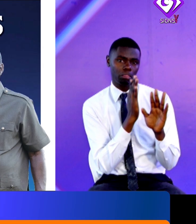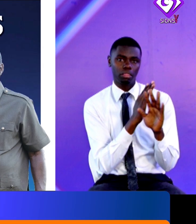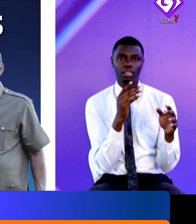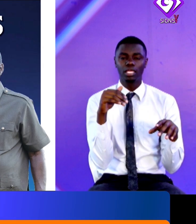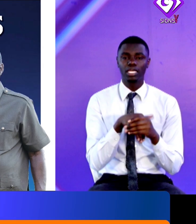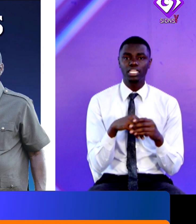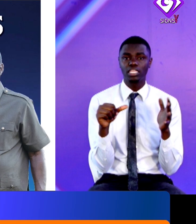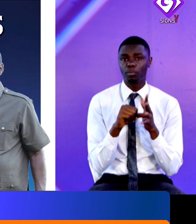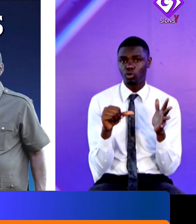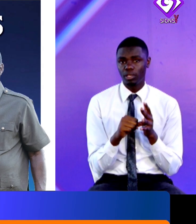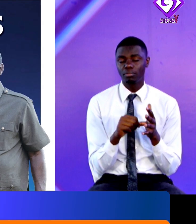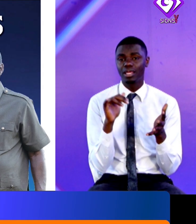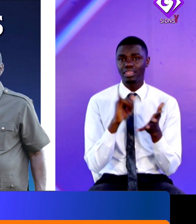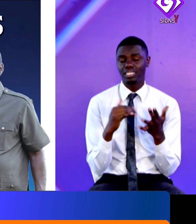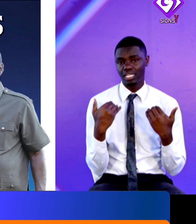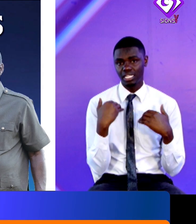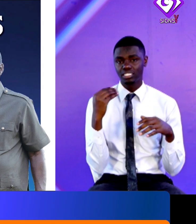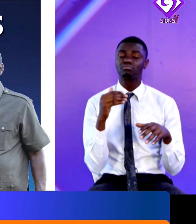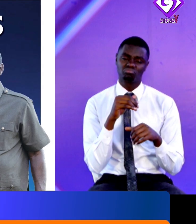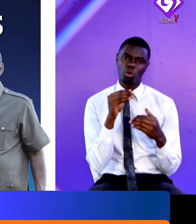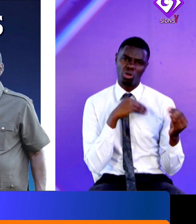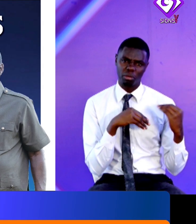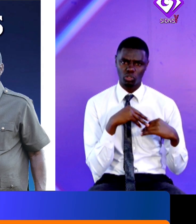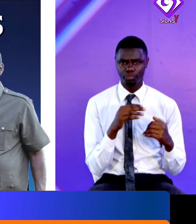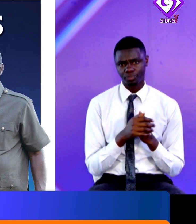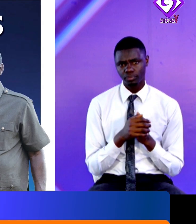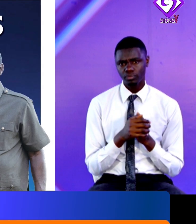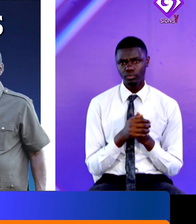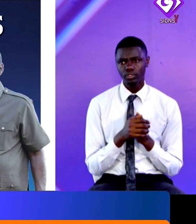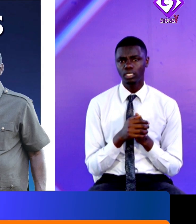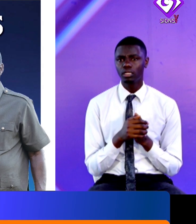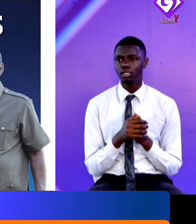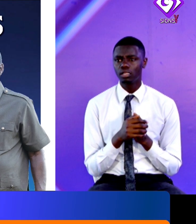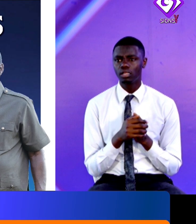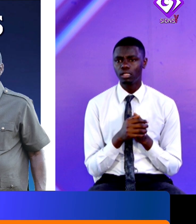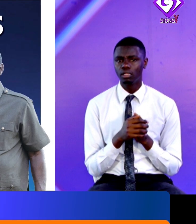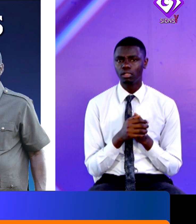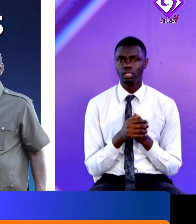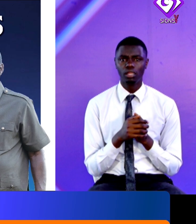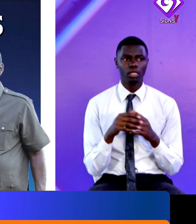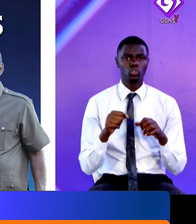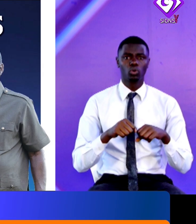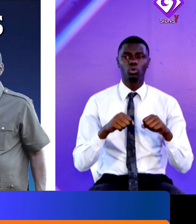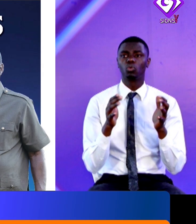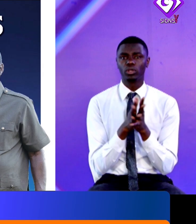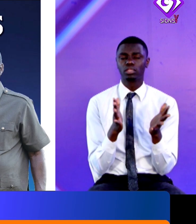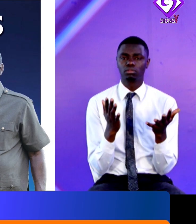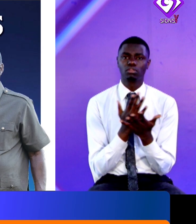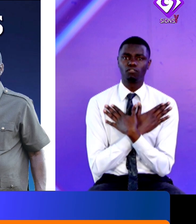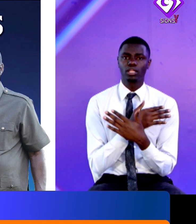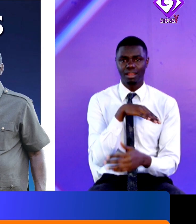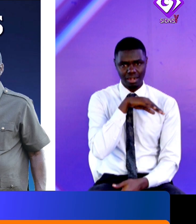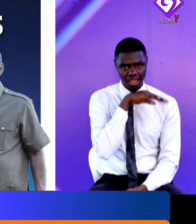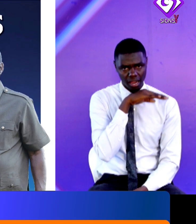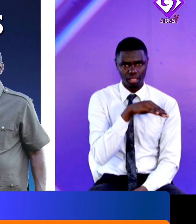condemns, which is corruption. And all this time being urged on by his bosom friend, Raila Odinga. Now you can get